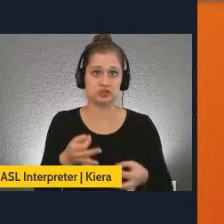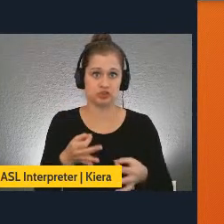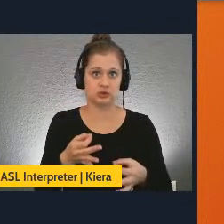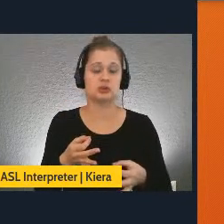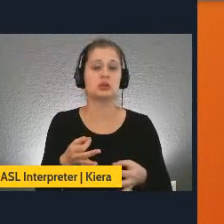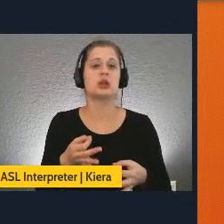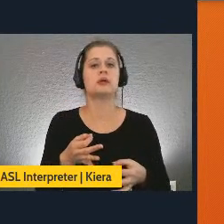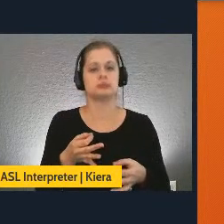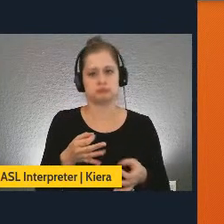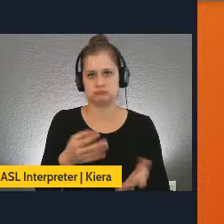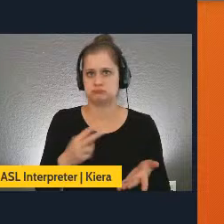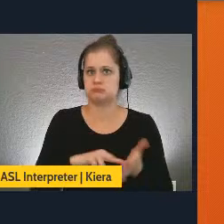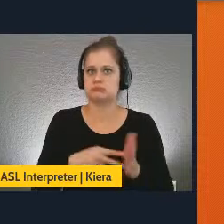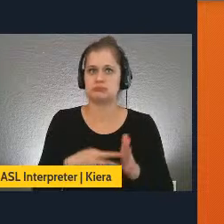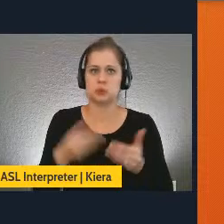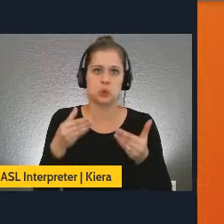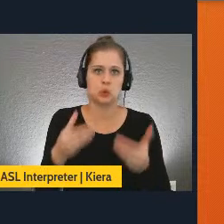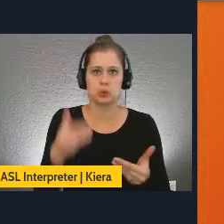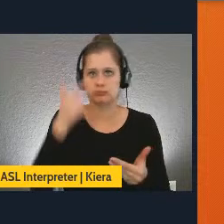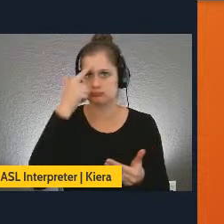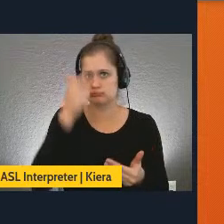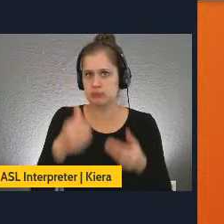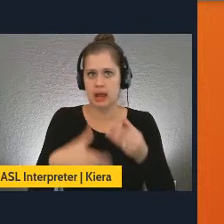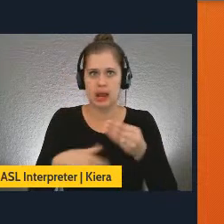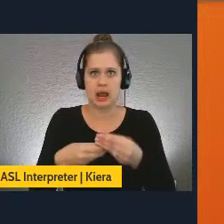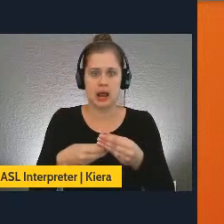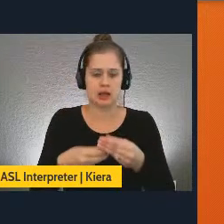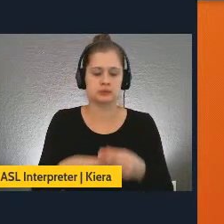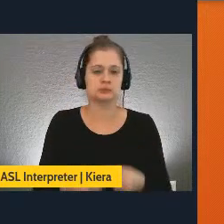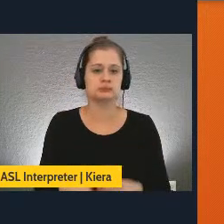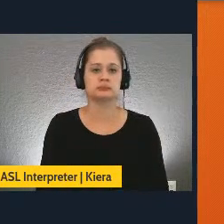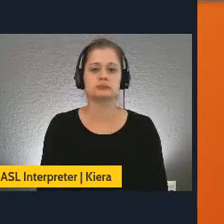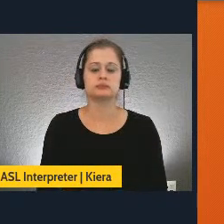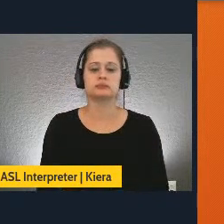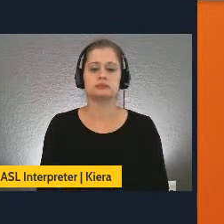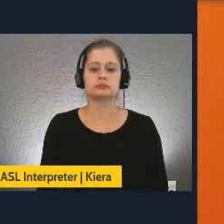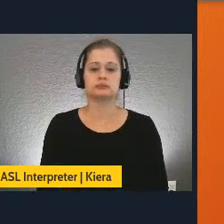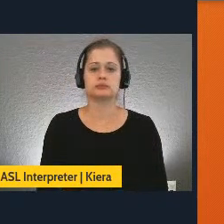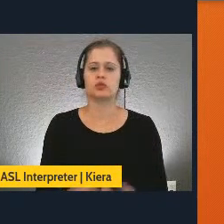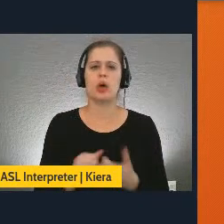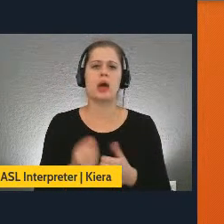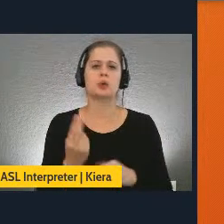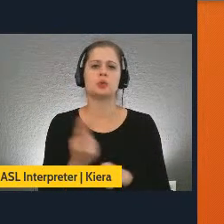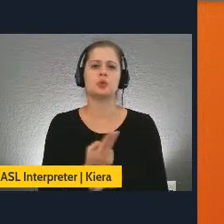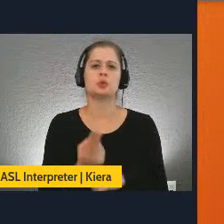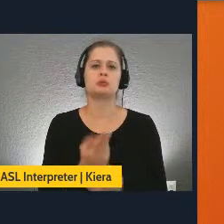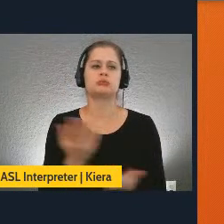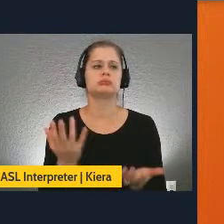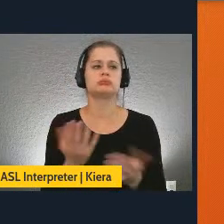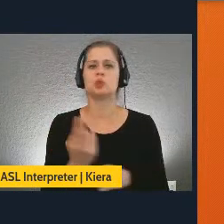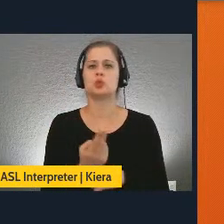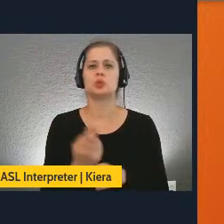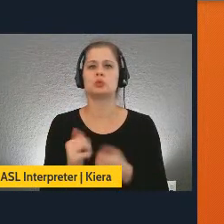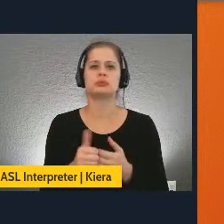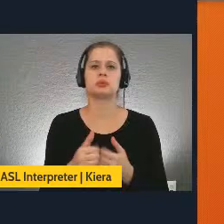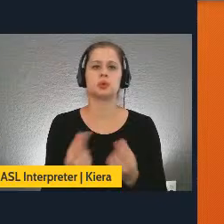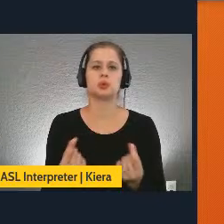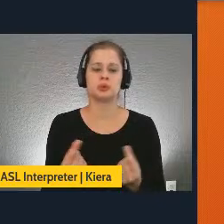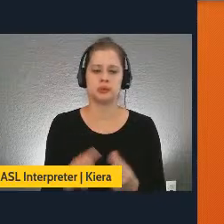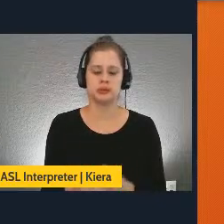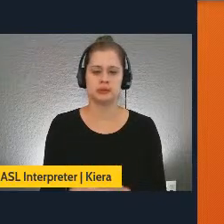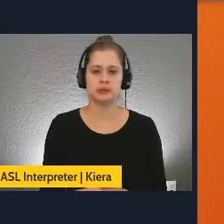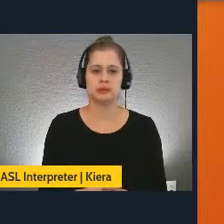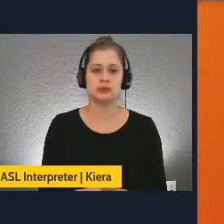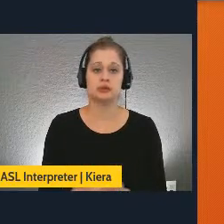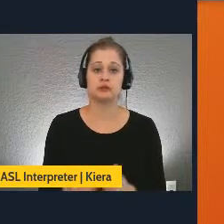you can add your own. You can extend it. And so how do you use it? Like, what is the idea of the usage? So